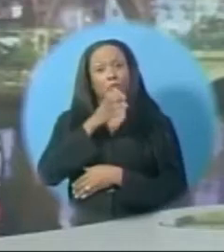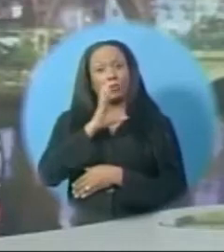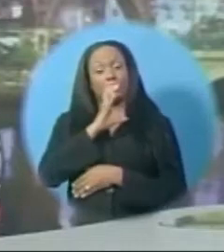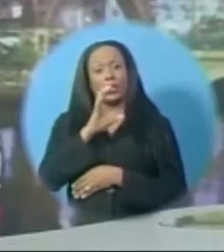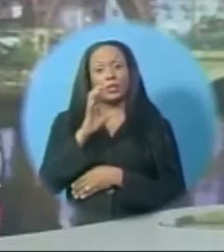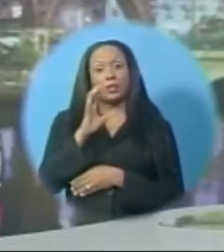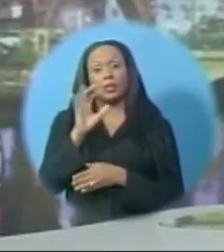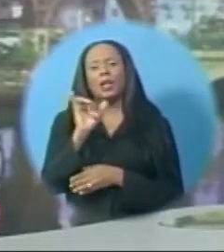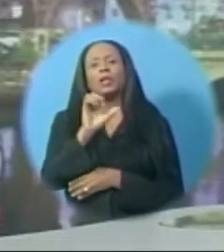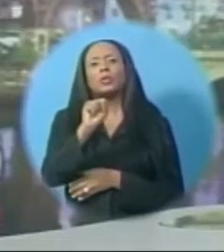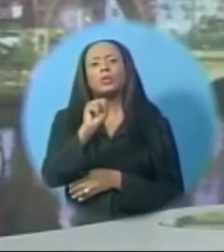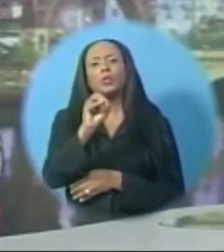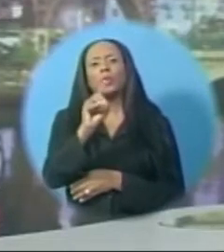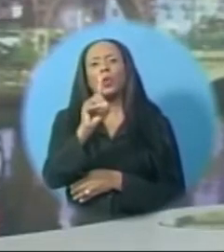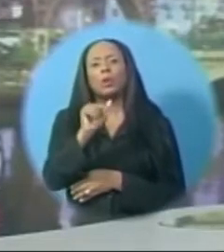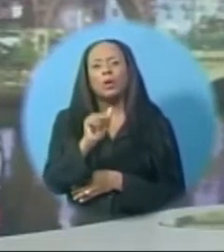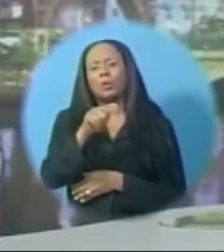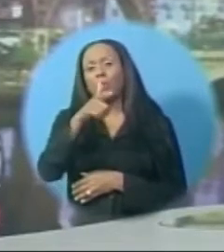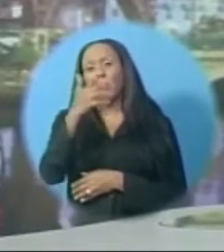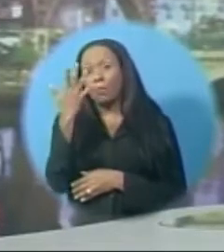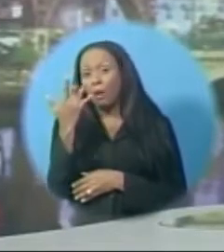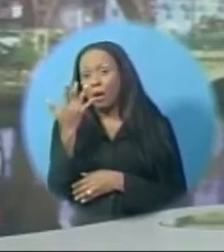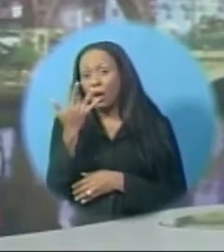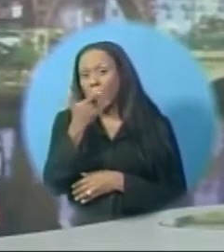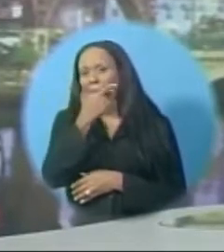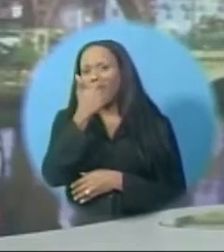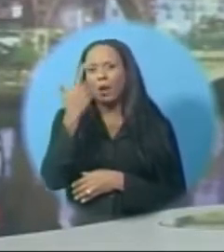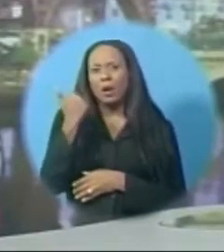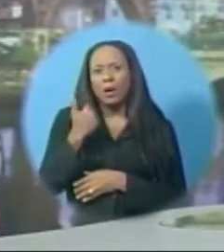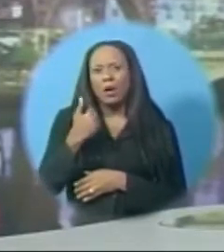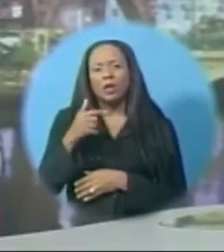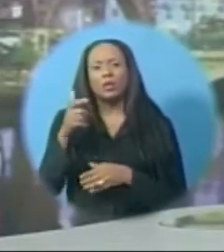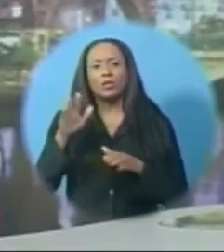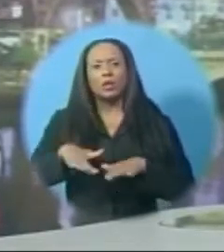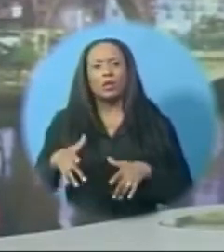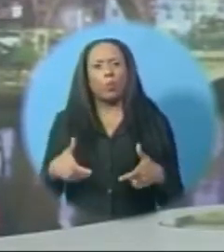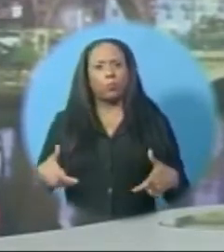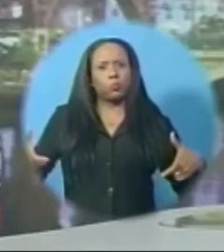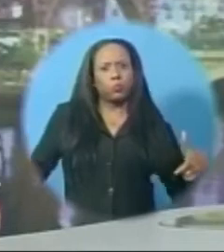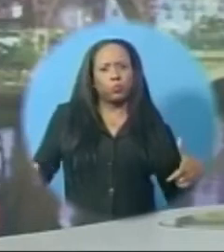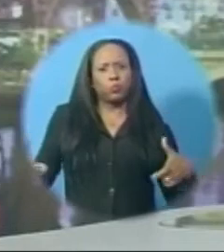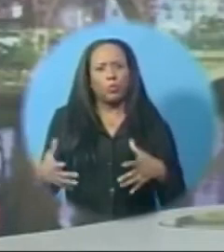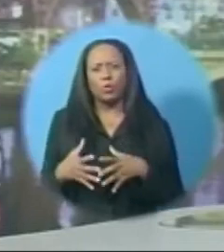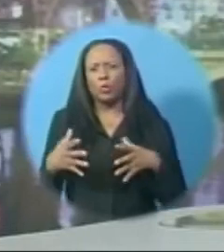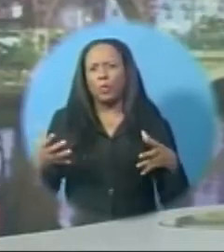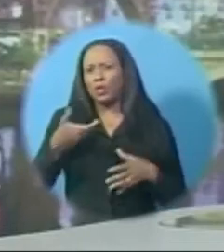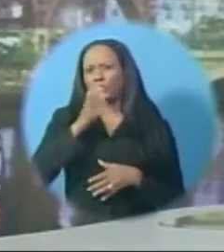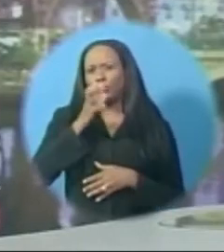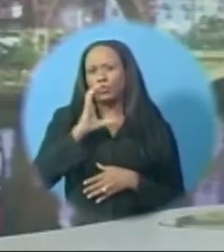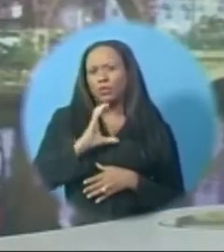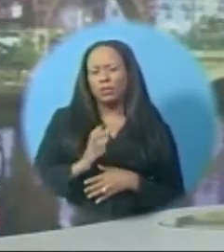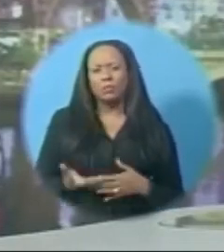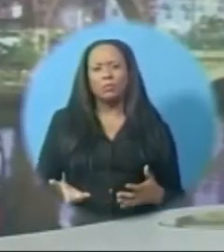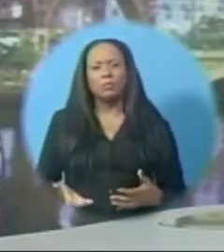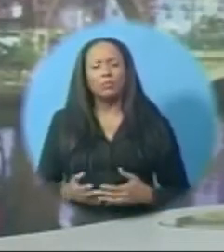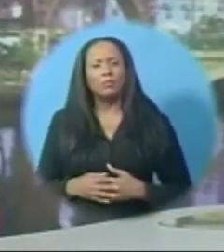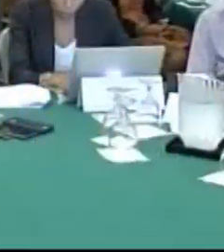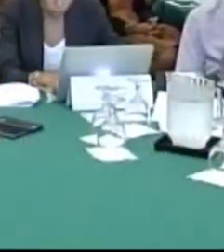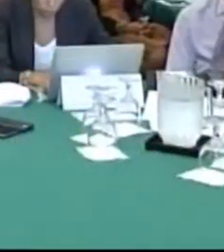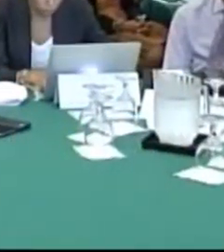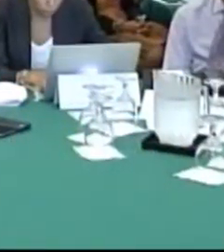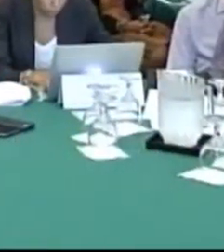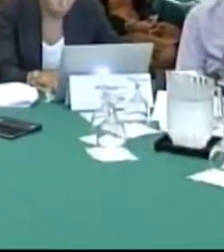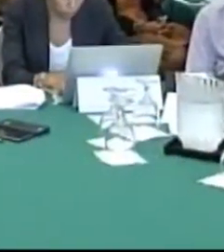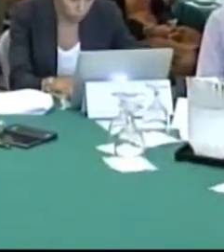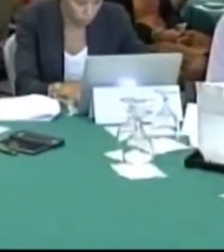John Boyce, who expressed his concern about the rising levels of obesity among children. Sharika Griffith has more. Addressing